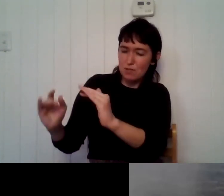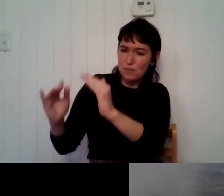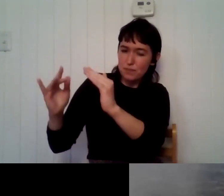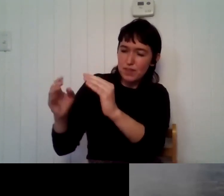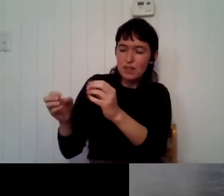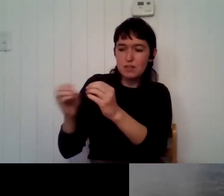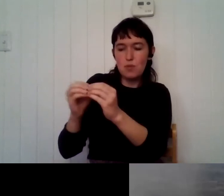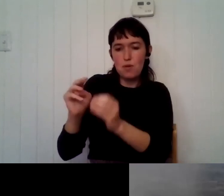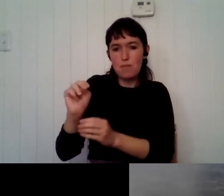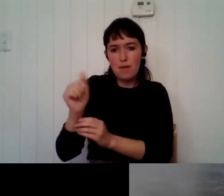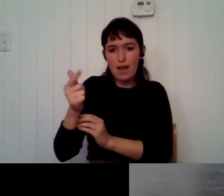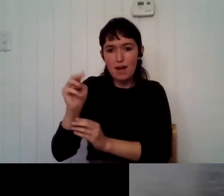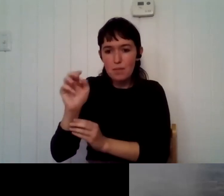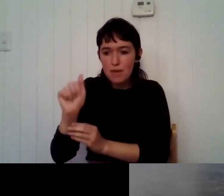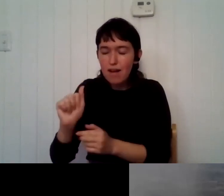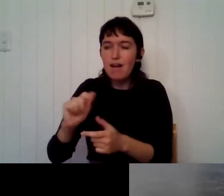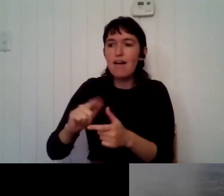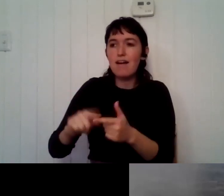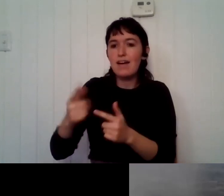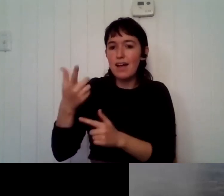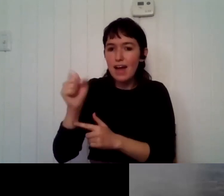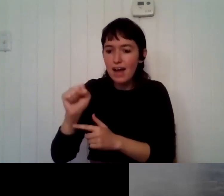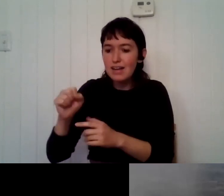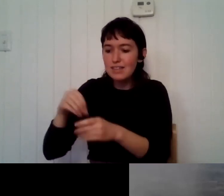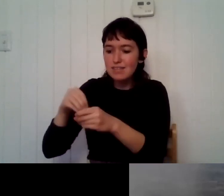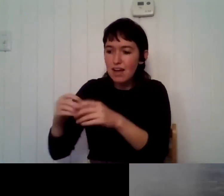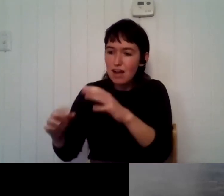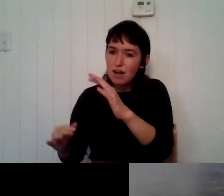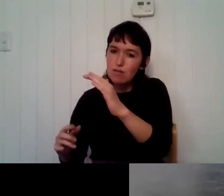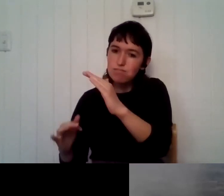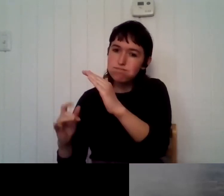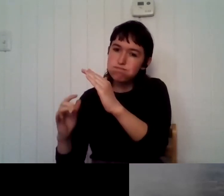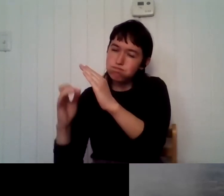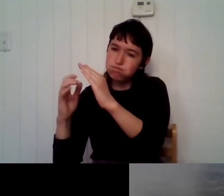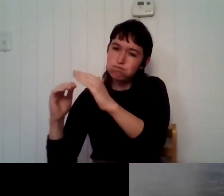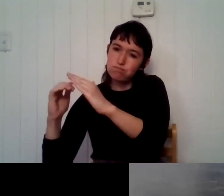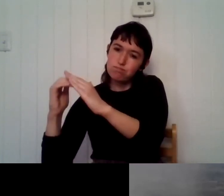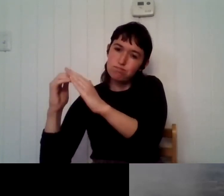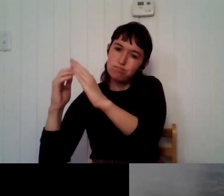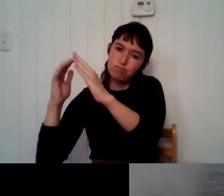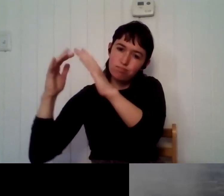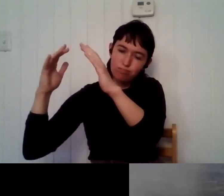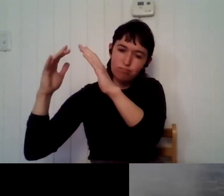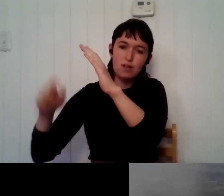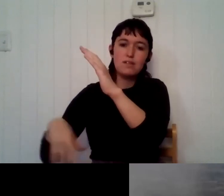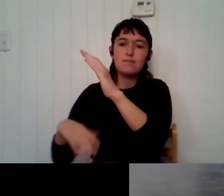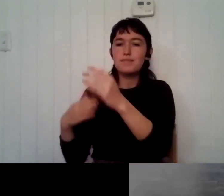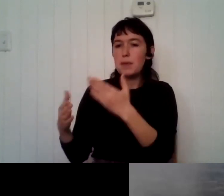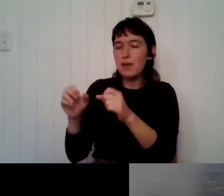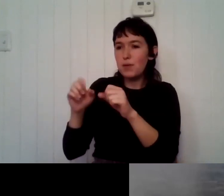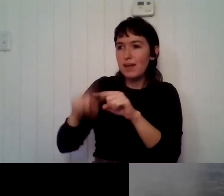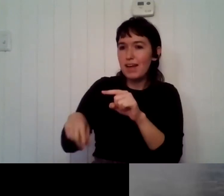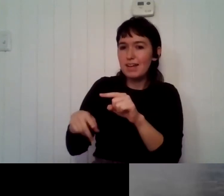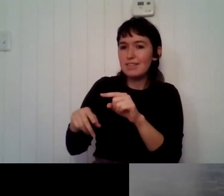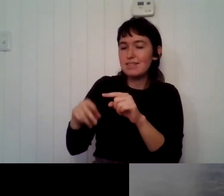there's more gas. And the thing that you can basically almost maybe not see with your own eyes, but you can see the effects